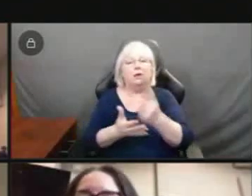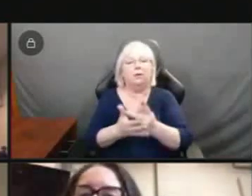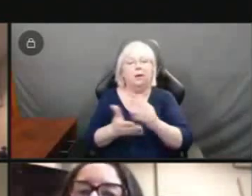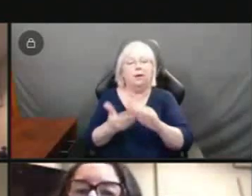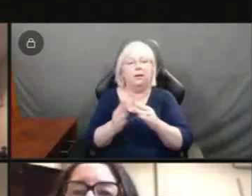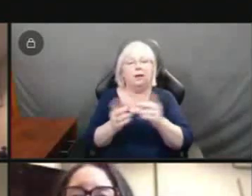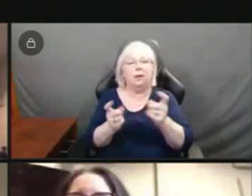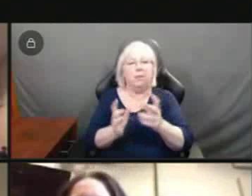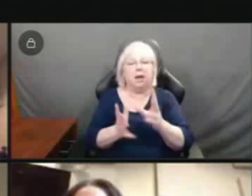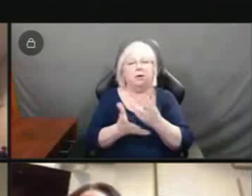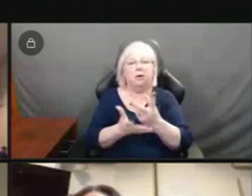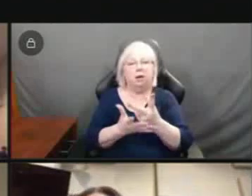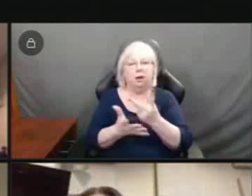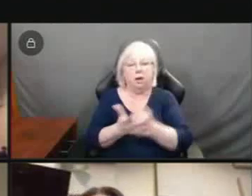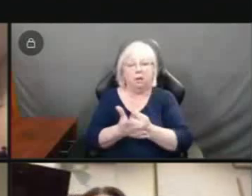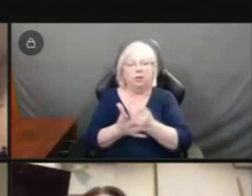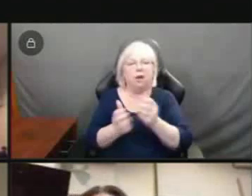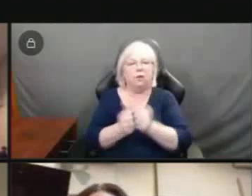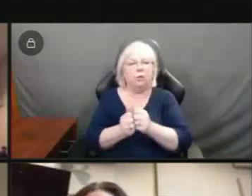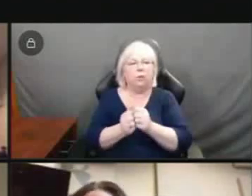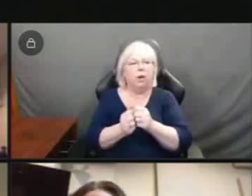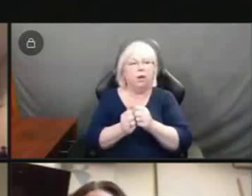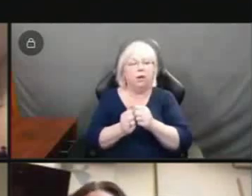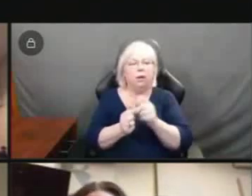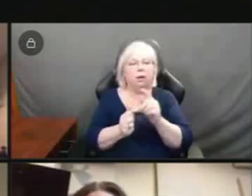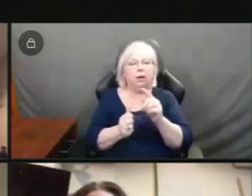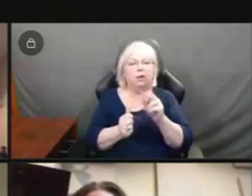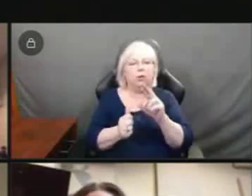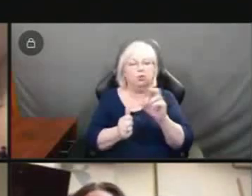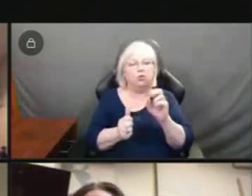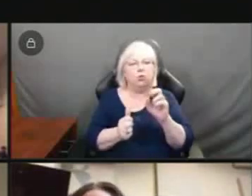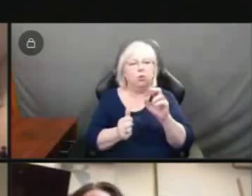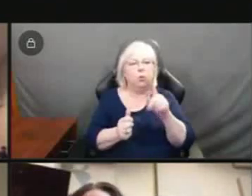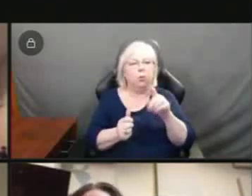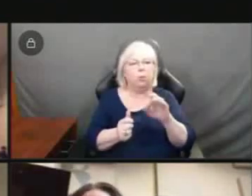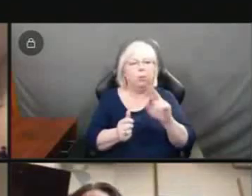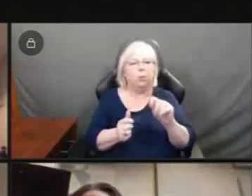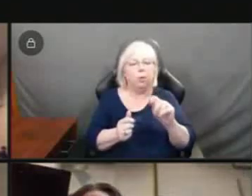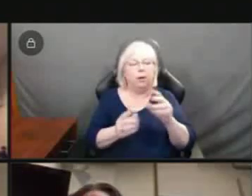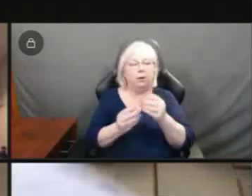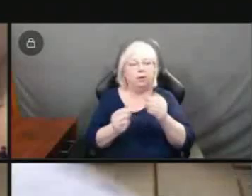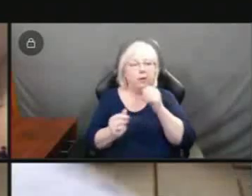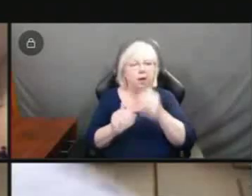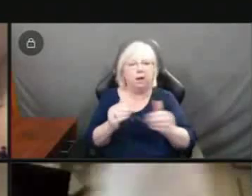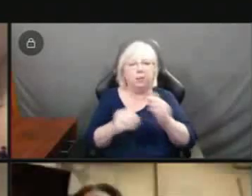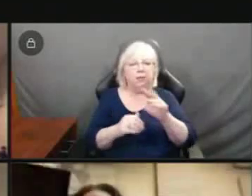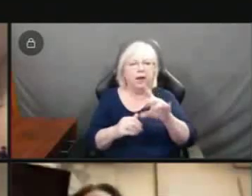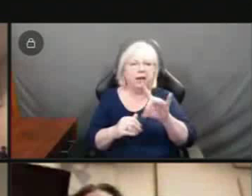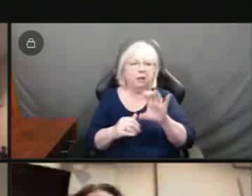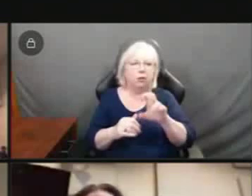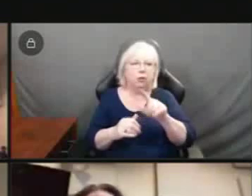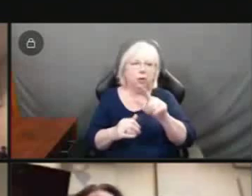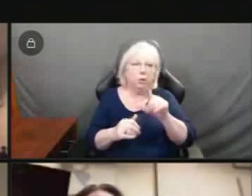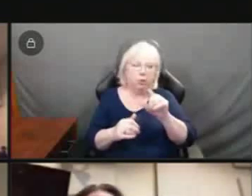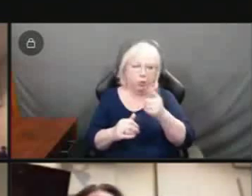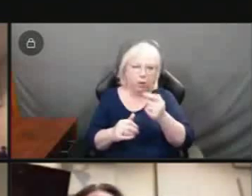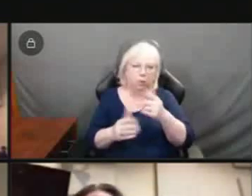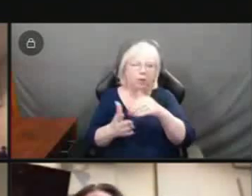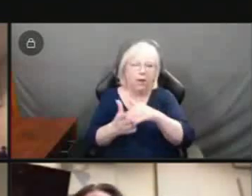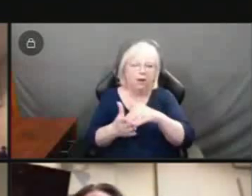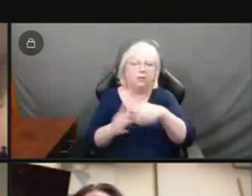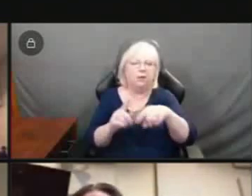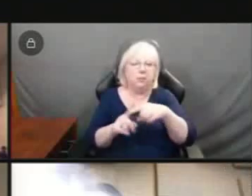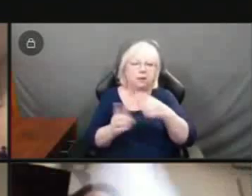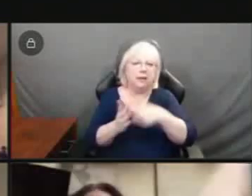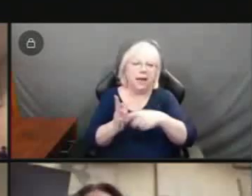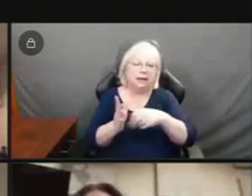manager to enter into a contract with True Point Solutions in amount not to exceed $821,000 plus applicable taxes and